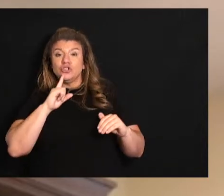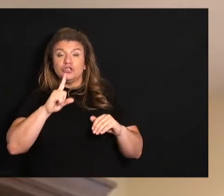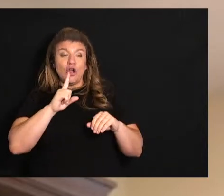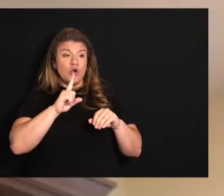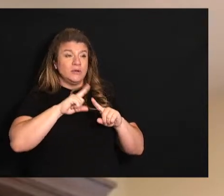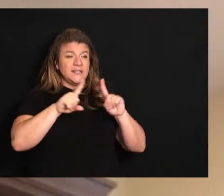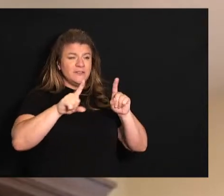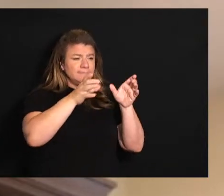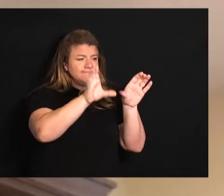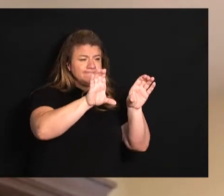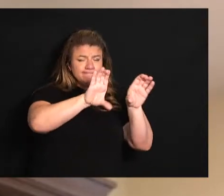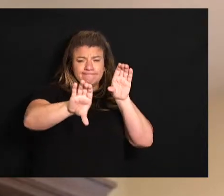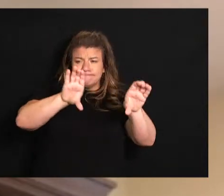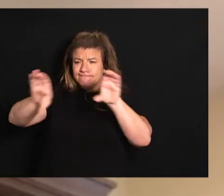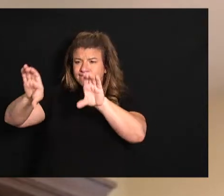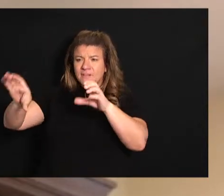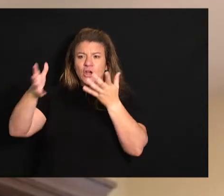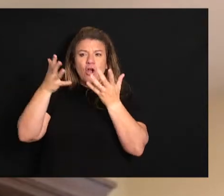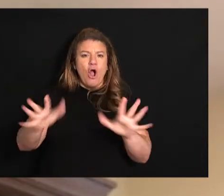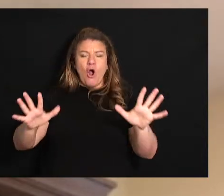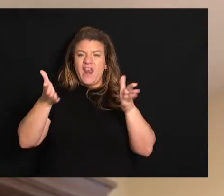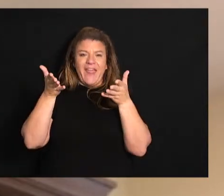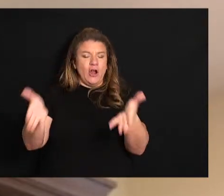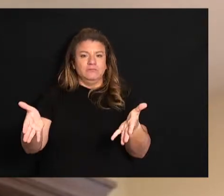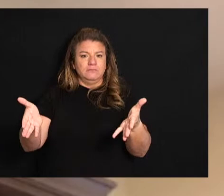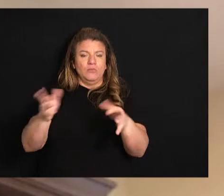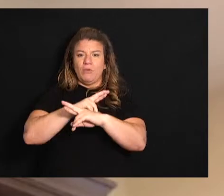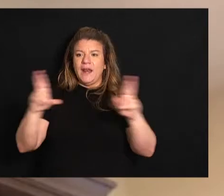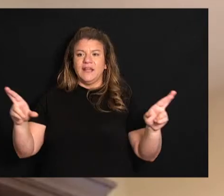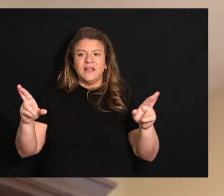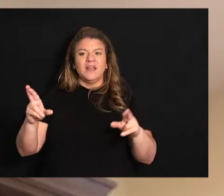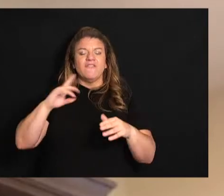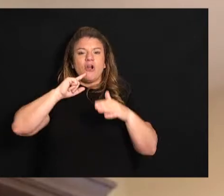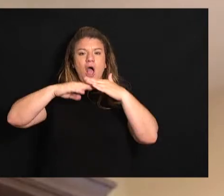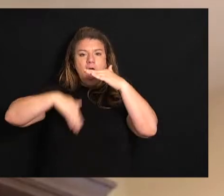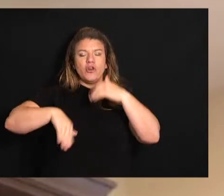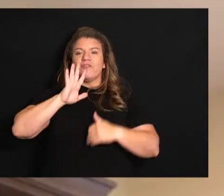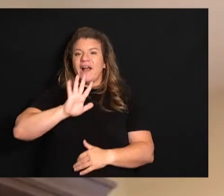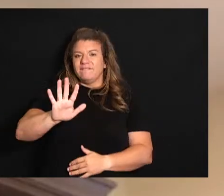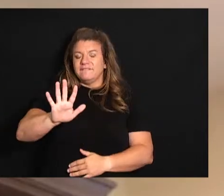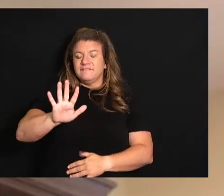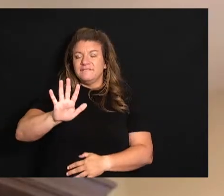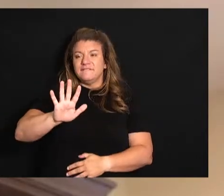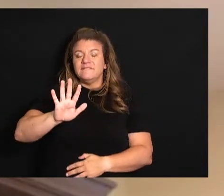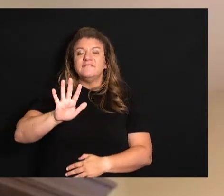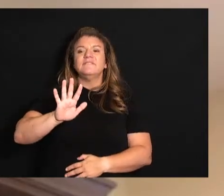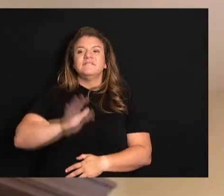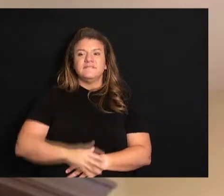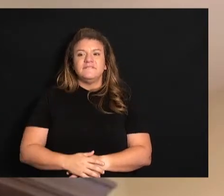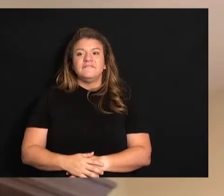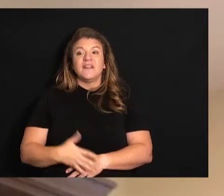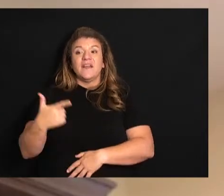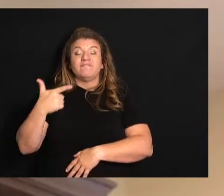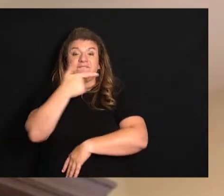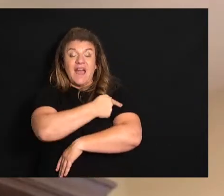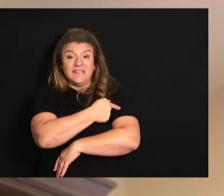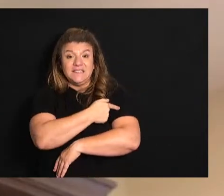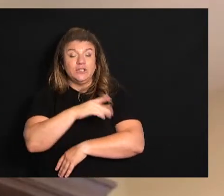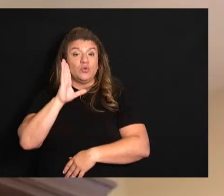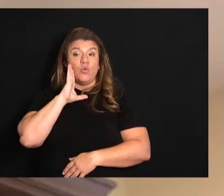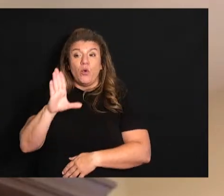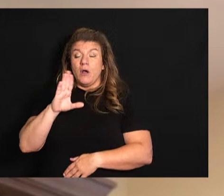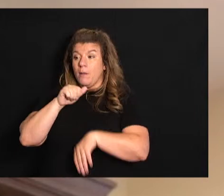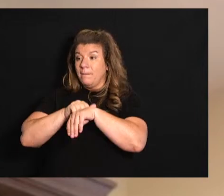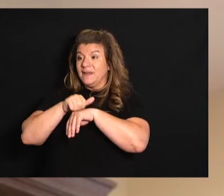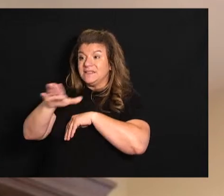are already being put in place for under 5 years old. Vaccines will go directly